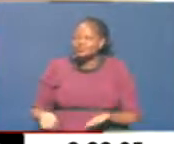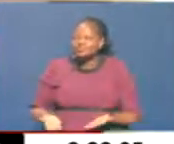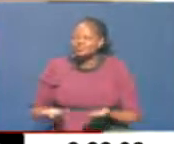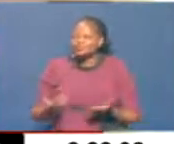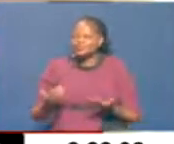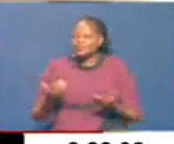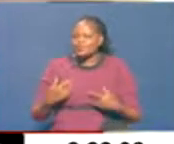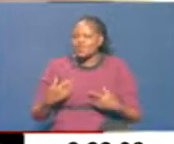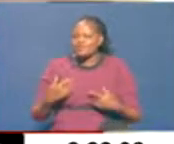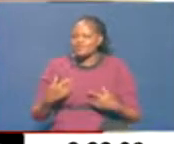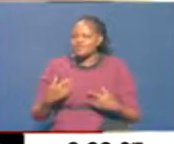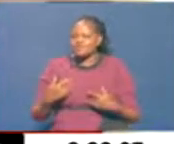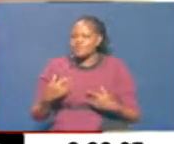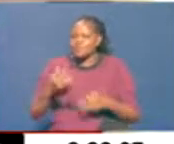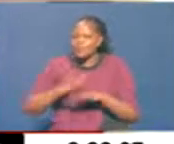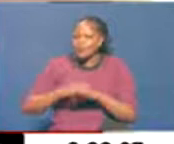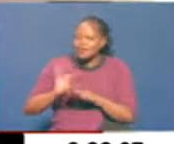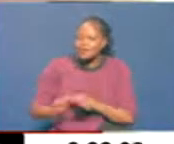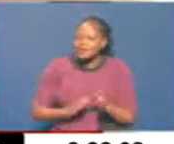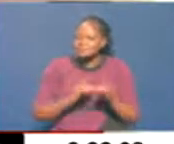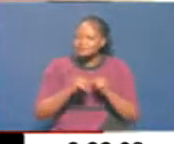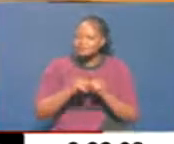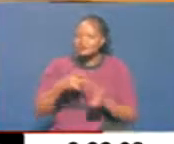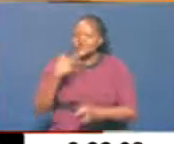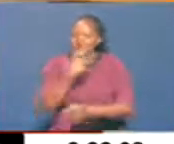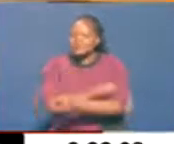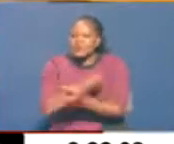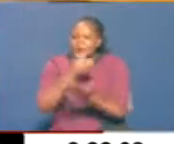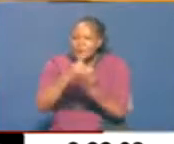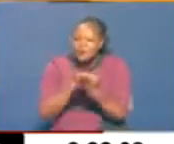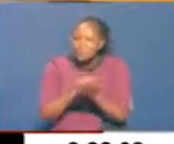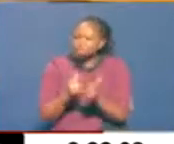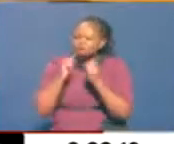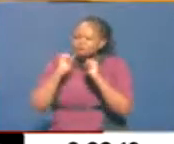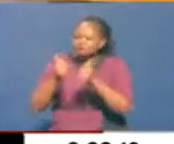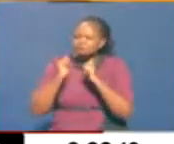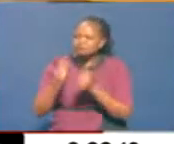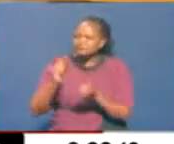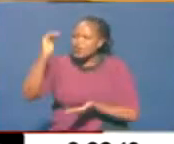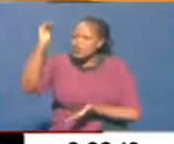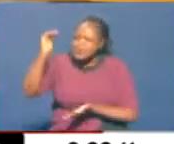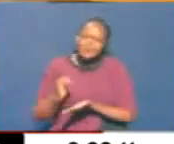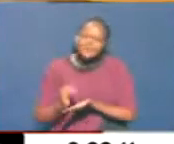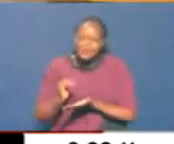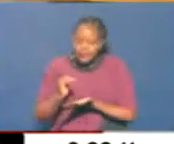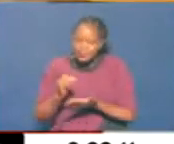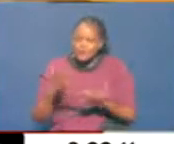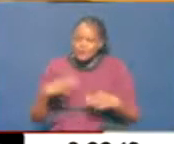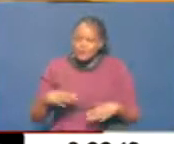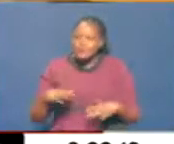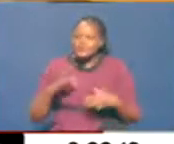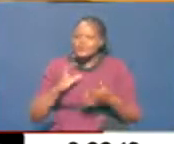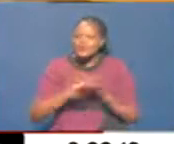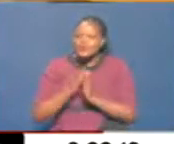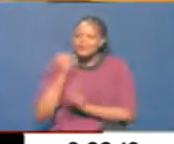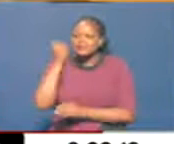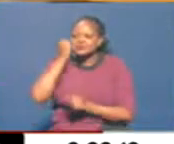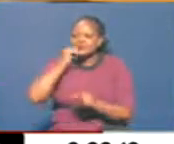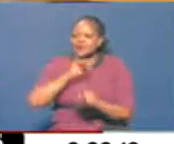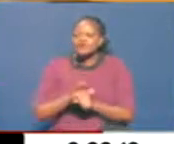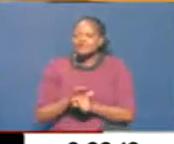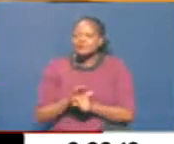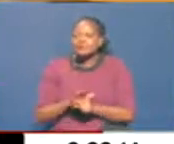were there, I'm sure our vaccination program is starting to make headway in reducing, you know, the numbers of COVID-19. And would you say